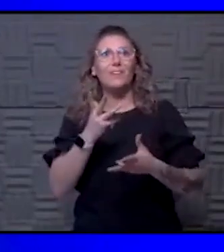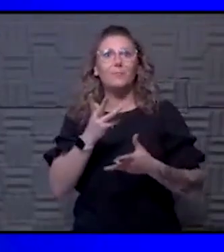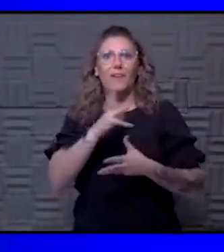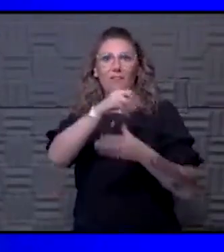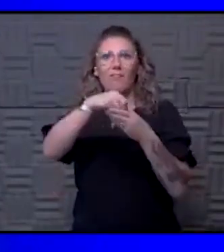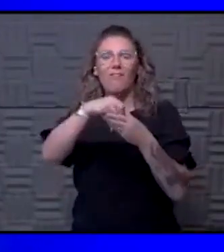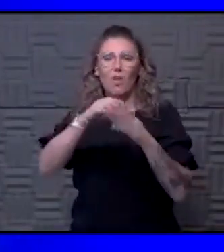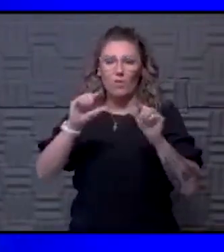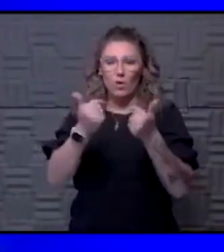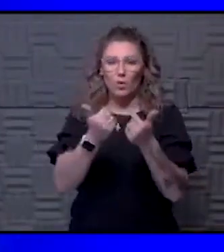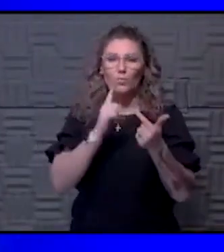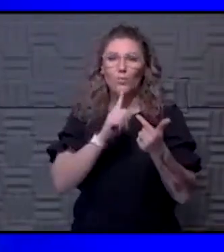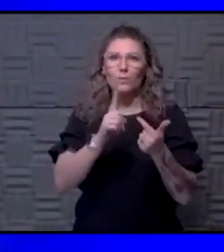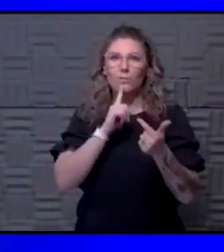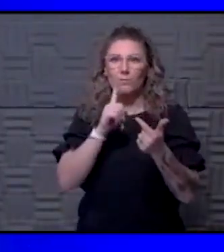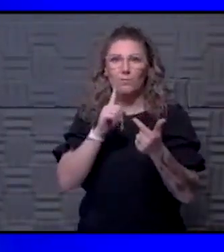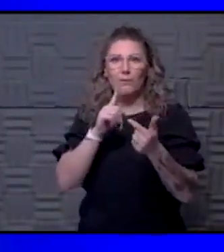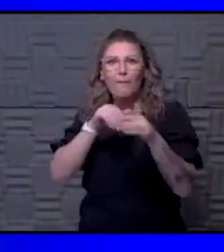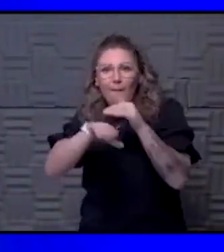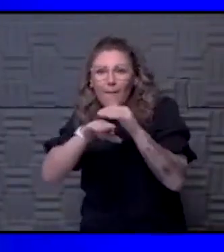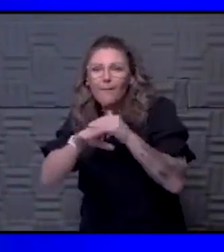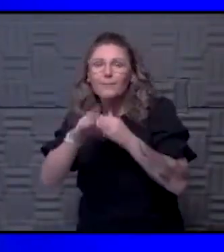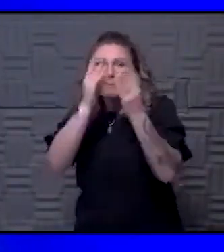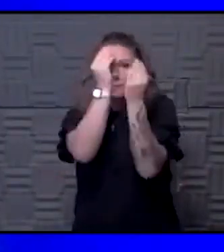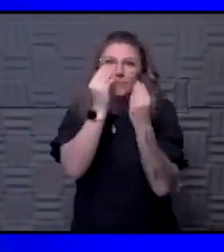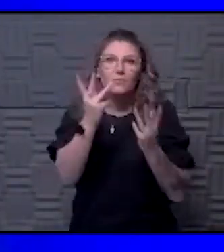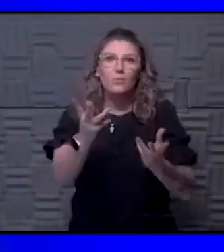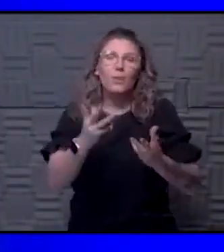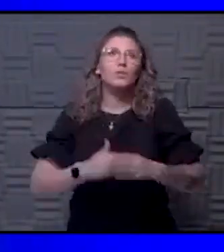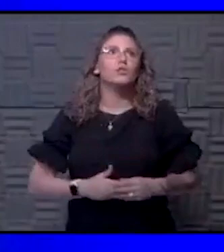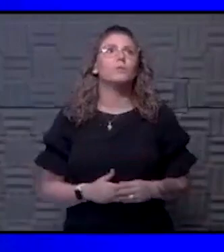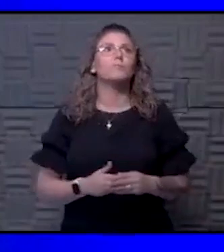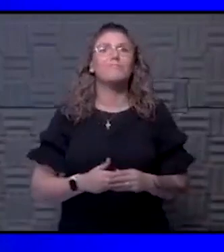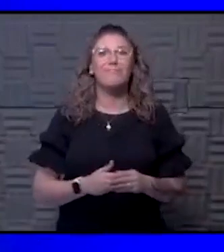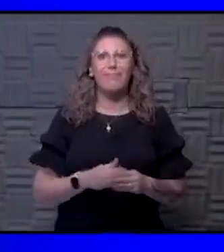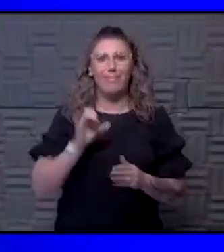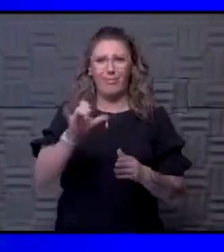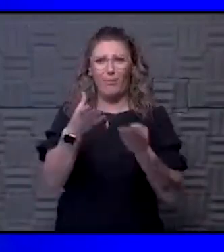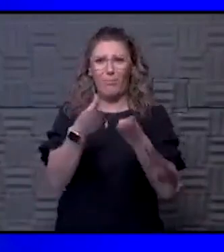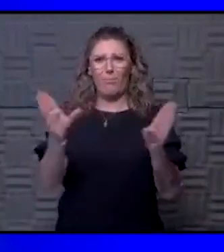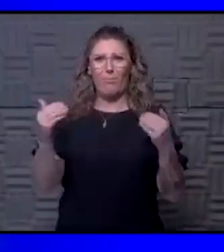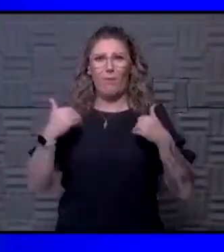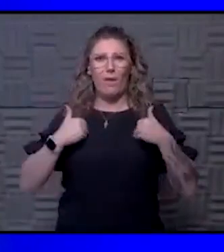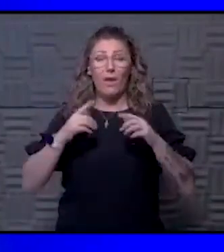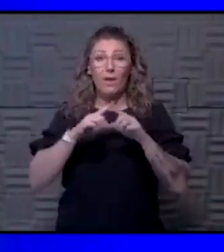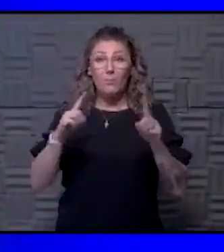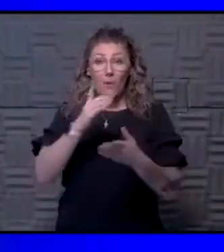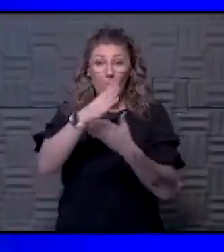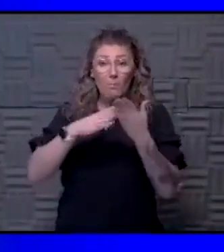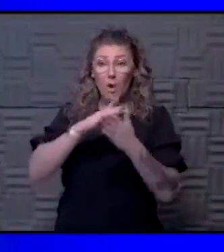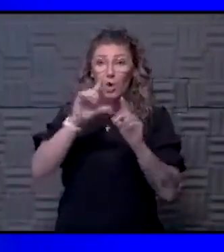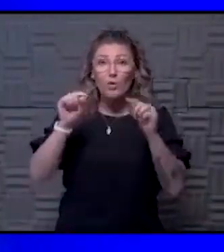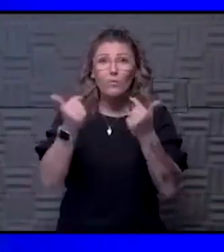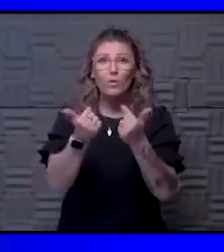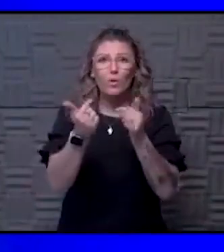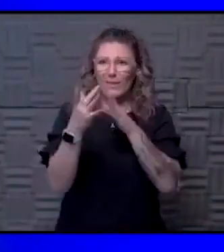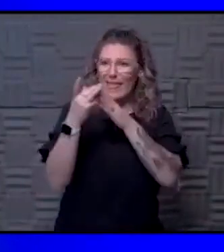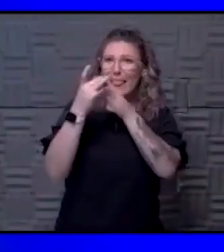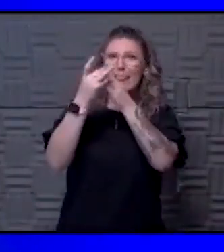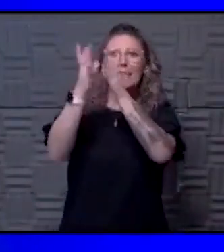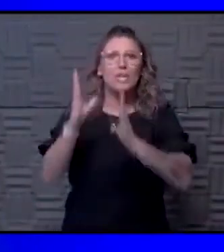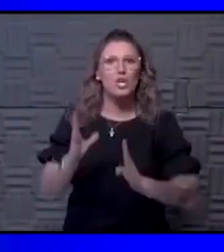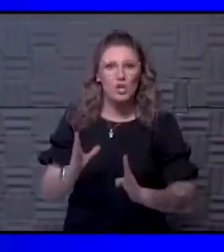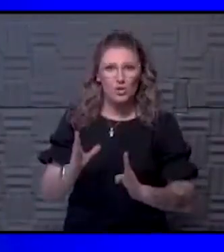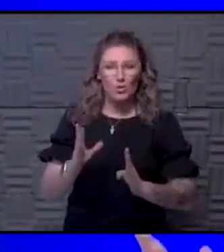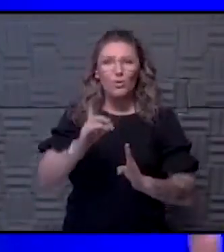that has really good access to information. It's information the public has too, but to be part of a group that is leader in their